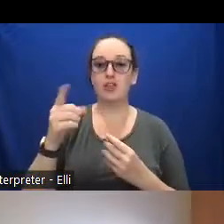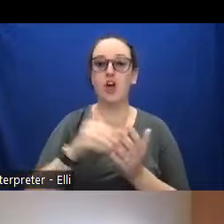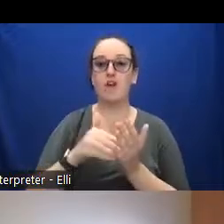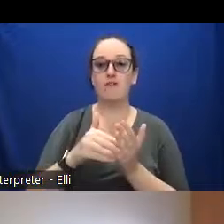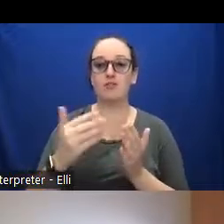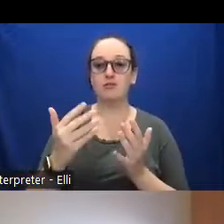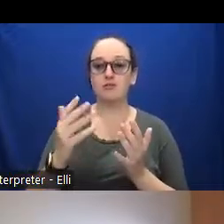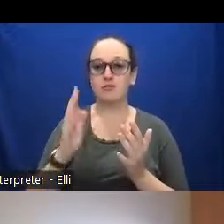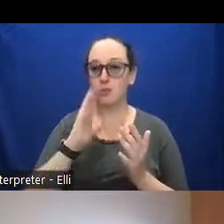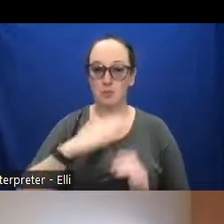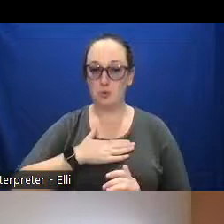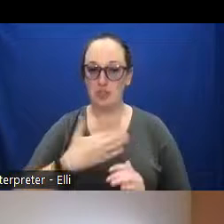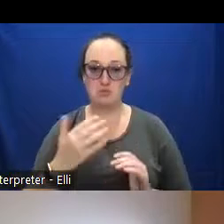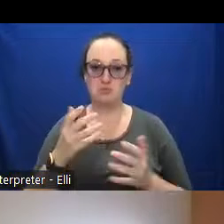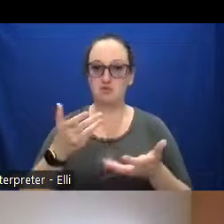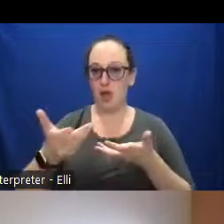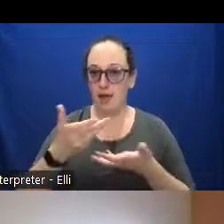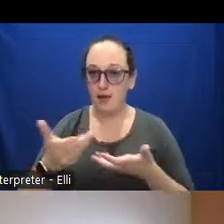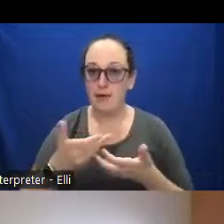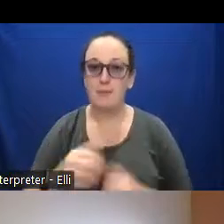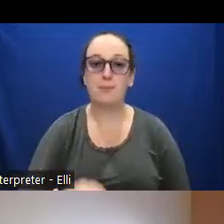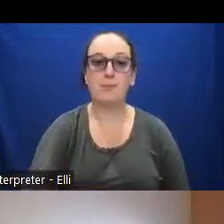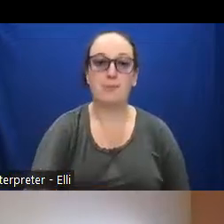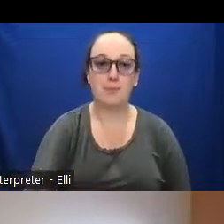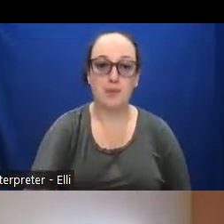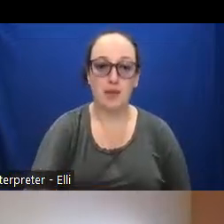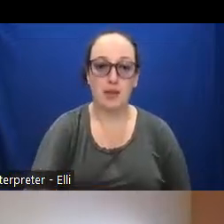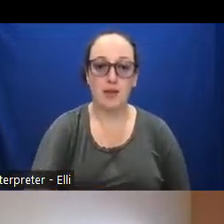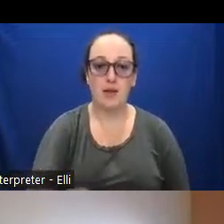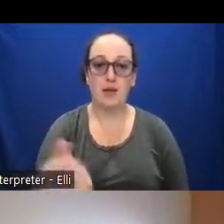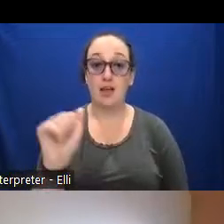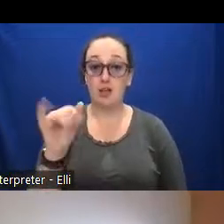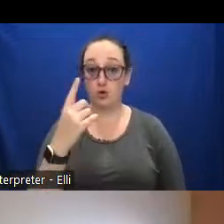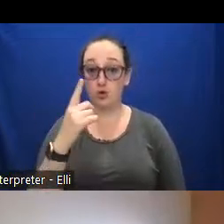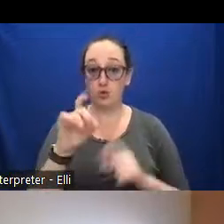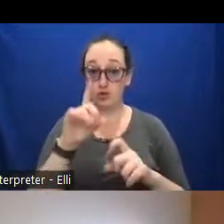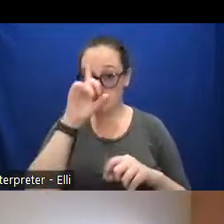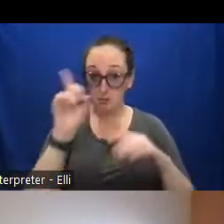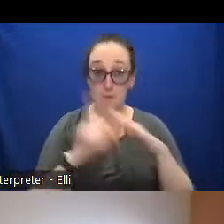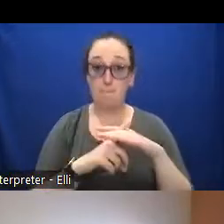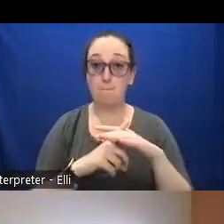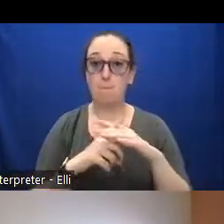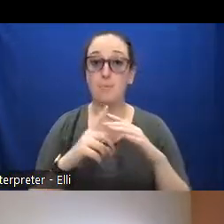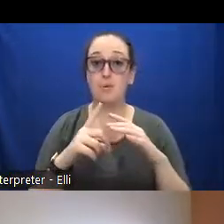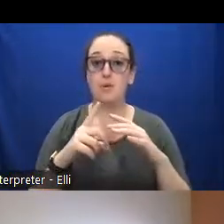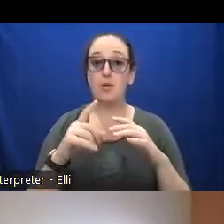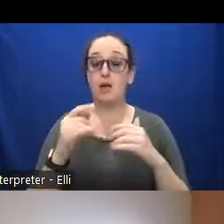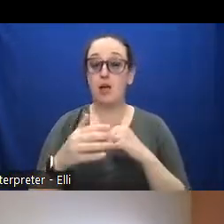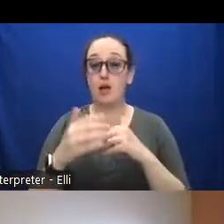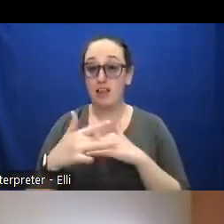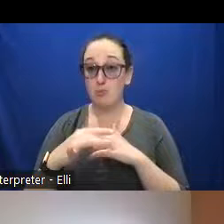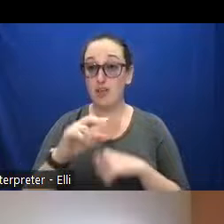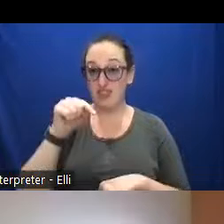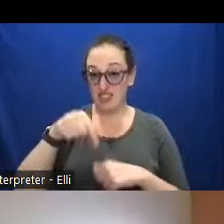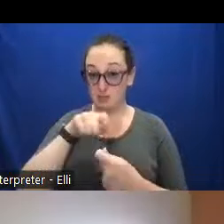to chat with people if they have any questions about what she presented today or what's available in Montgomery County. And she can also speak